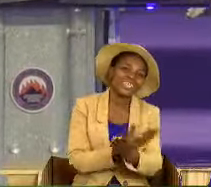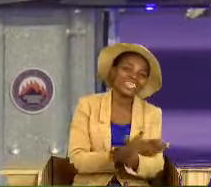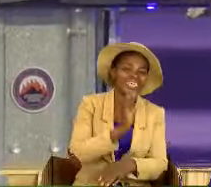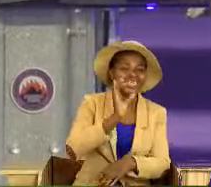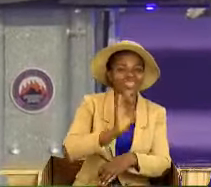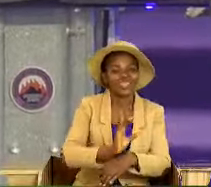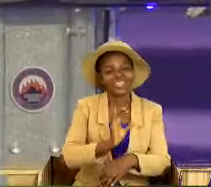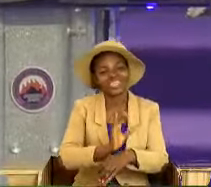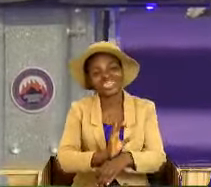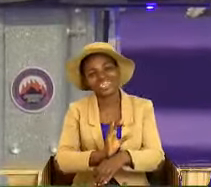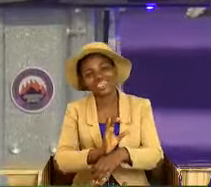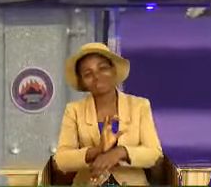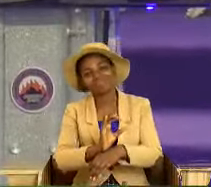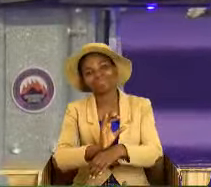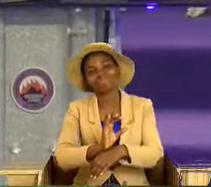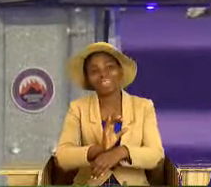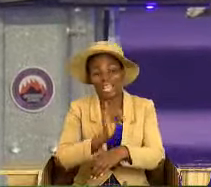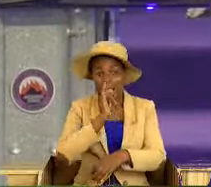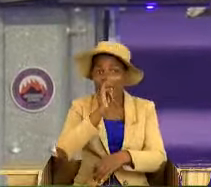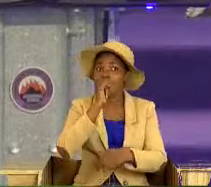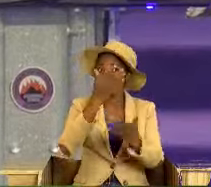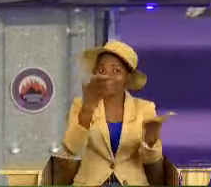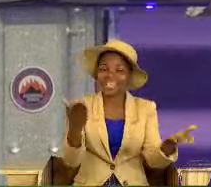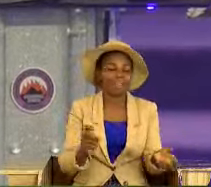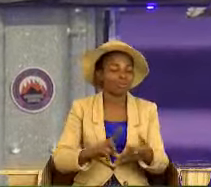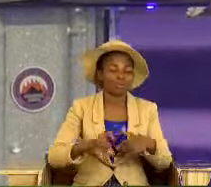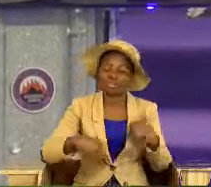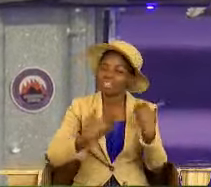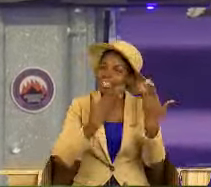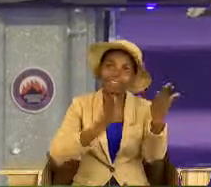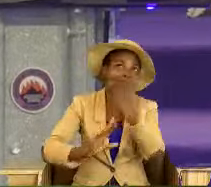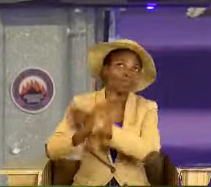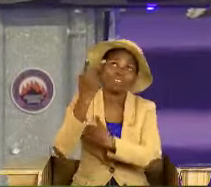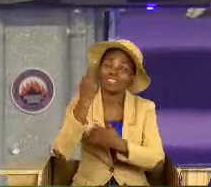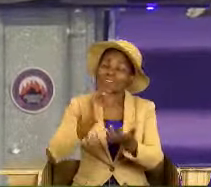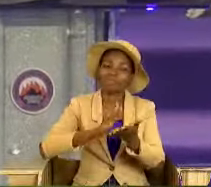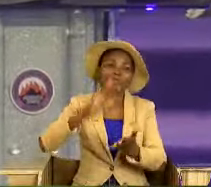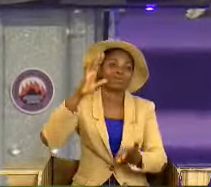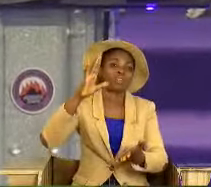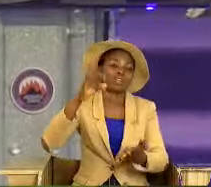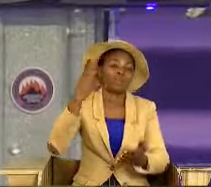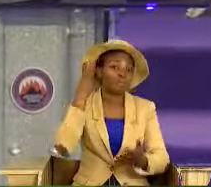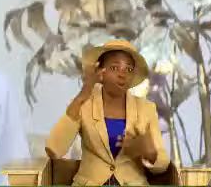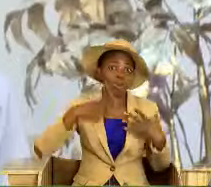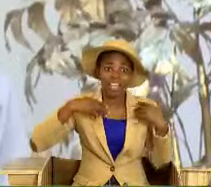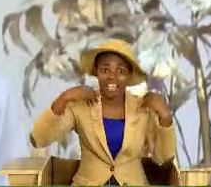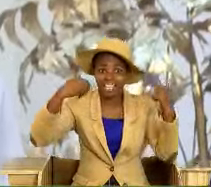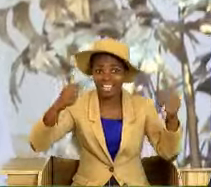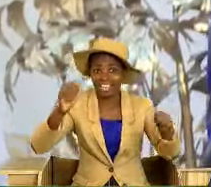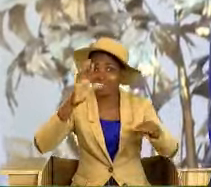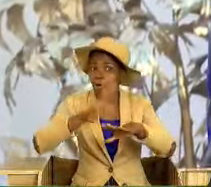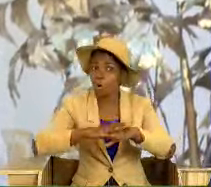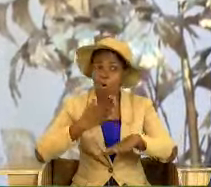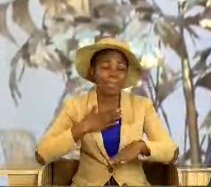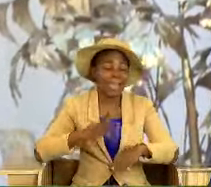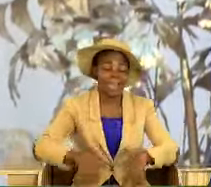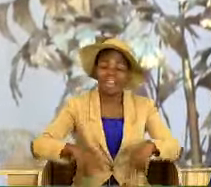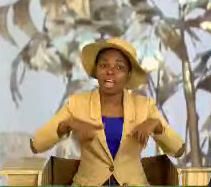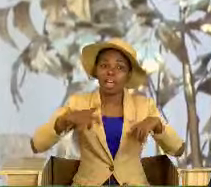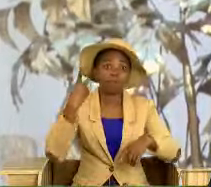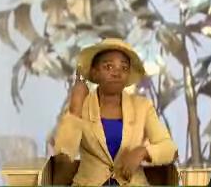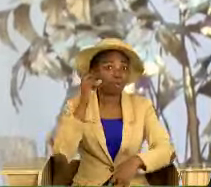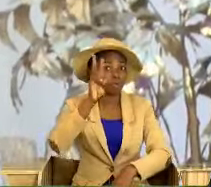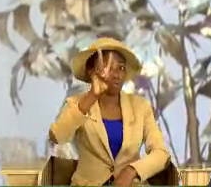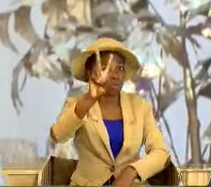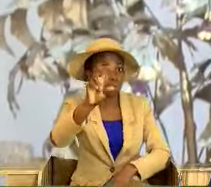my name isad m salak I'm here to give all the glory to God for his healing upon my life for 2 years I've been